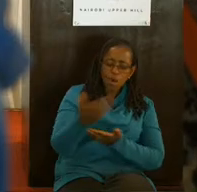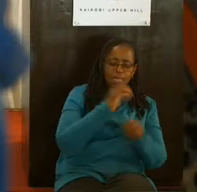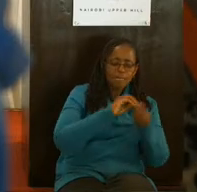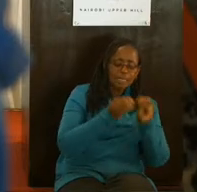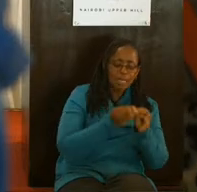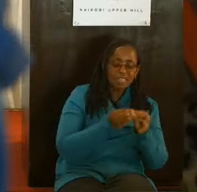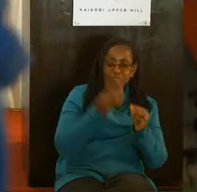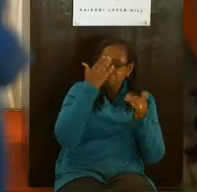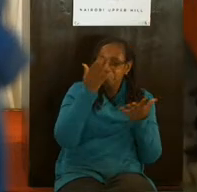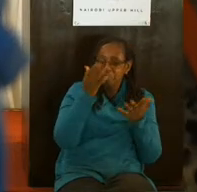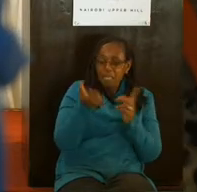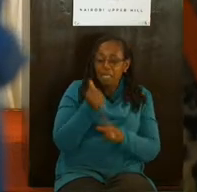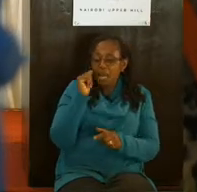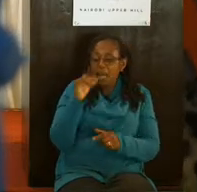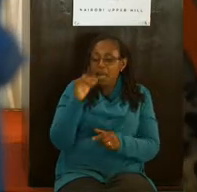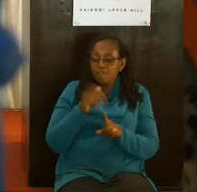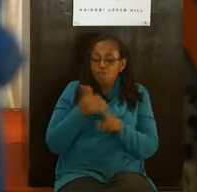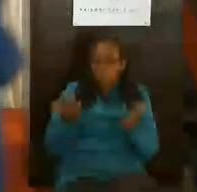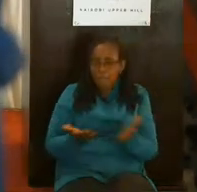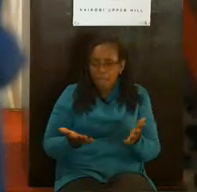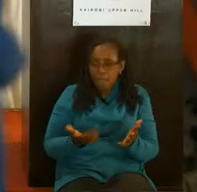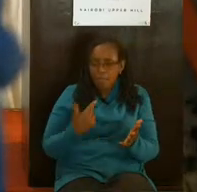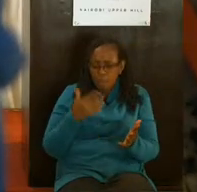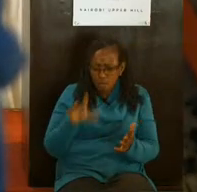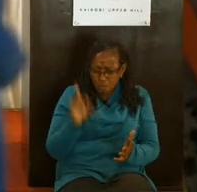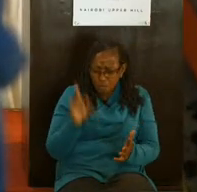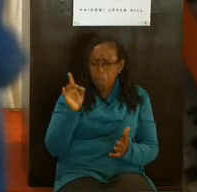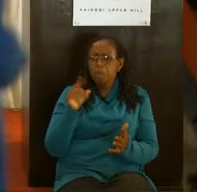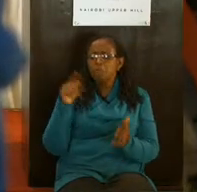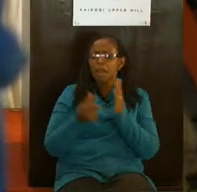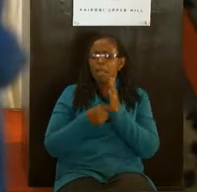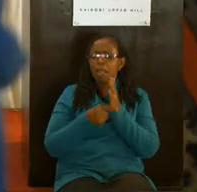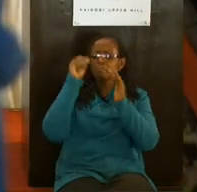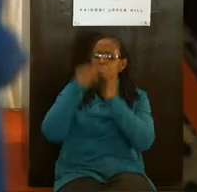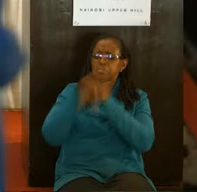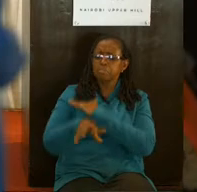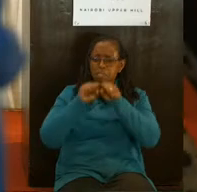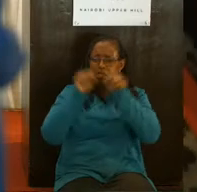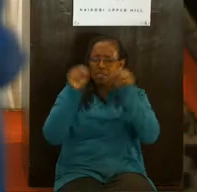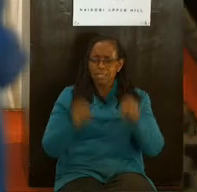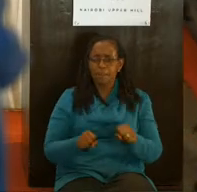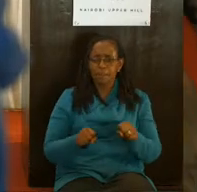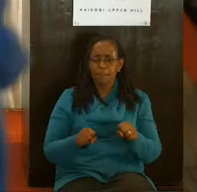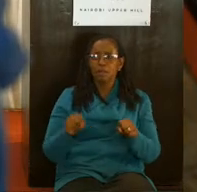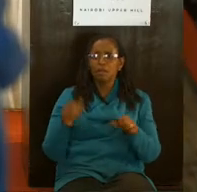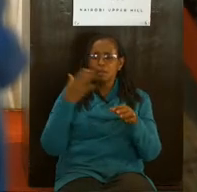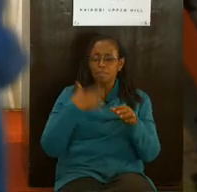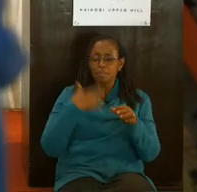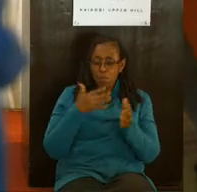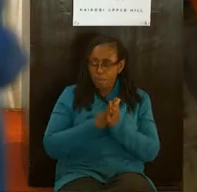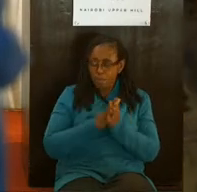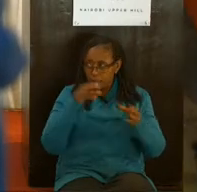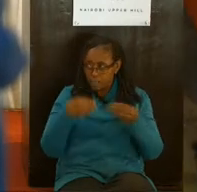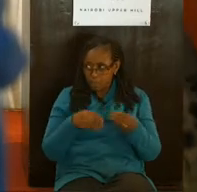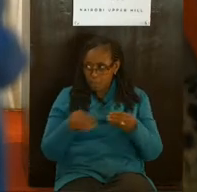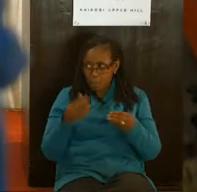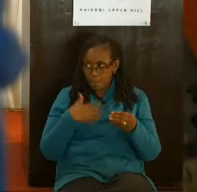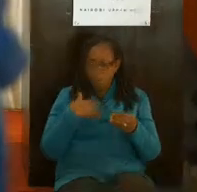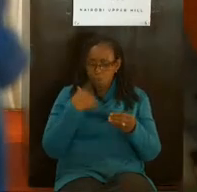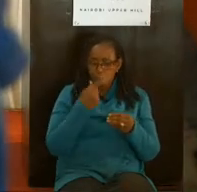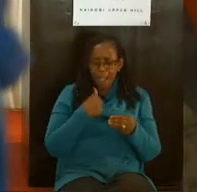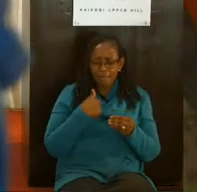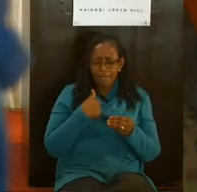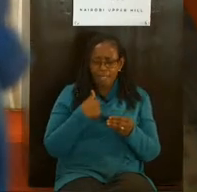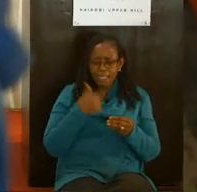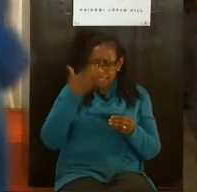I don't know where they get the ID numbers and everything then you will find your name in the system so for the people with the disability and those who don't have even the